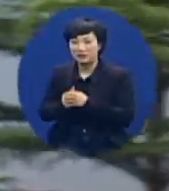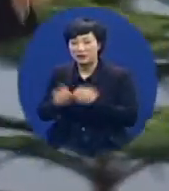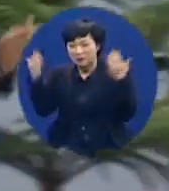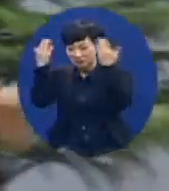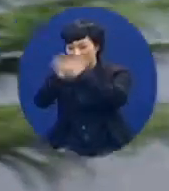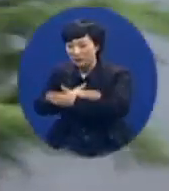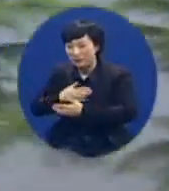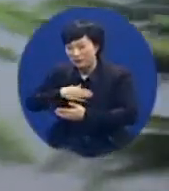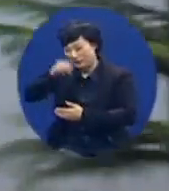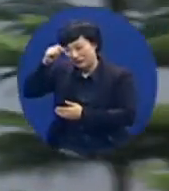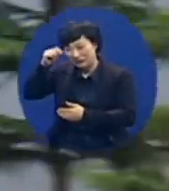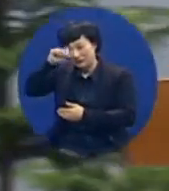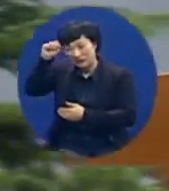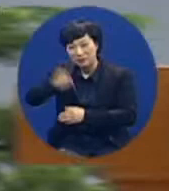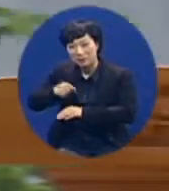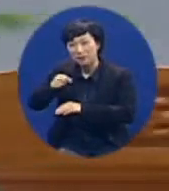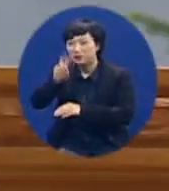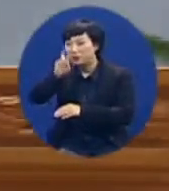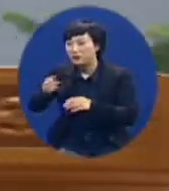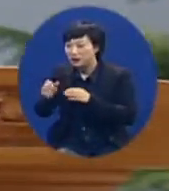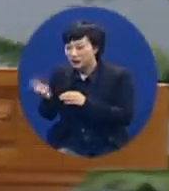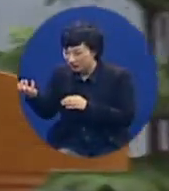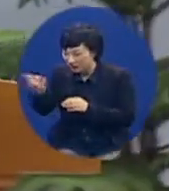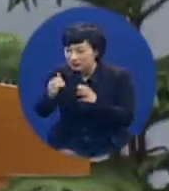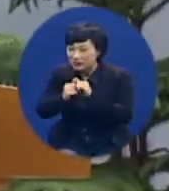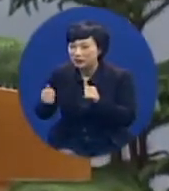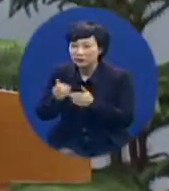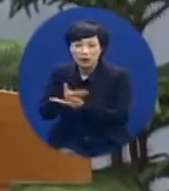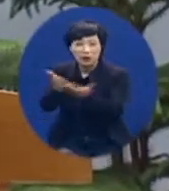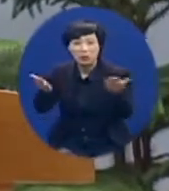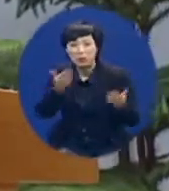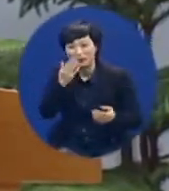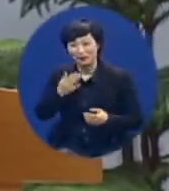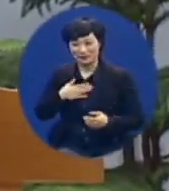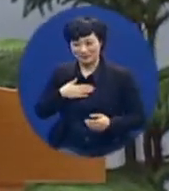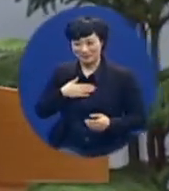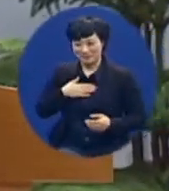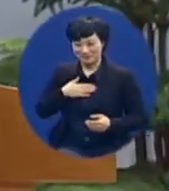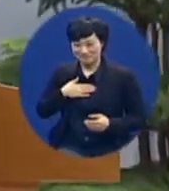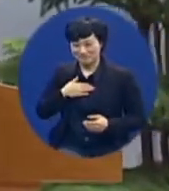carol singing because I should be with them to share the cookies. That was